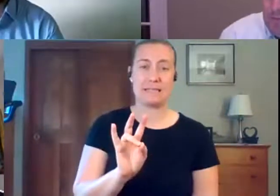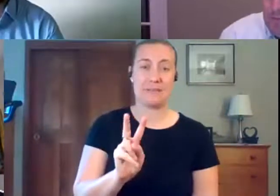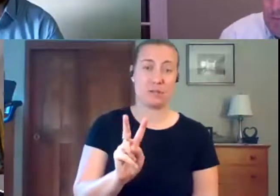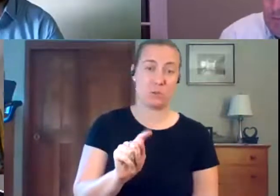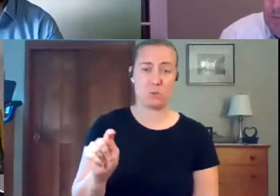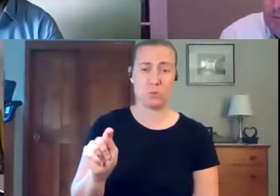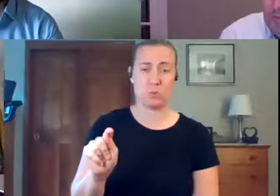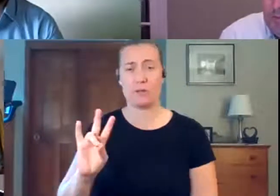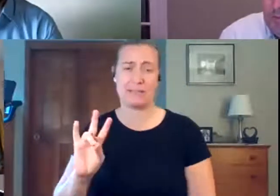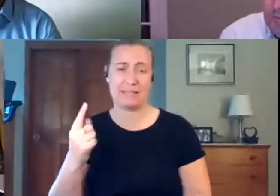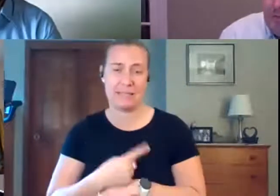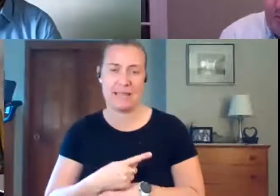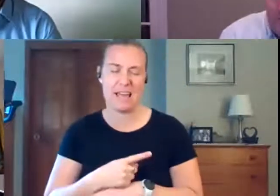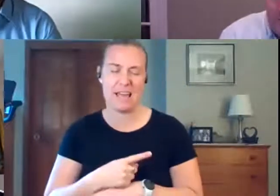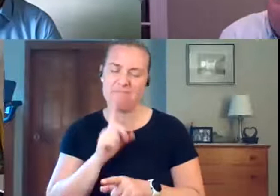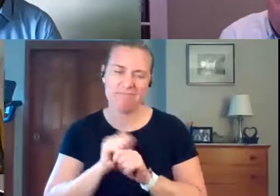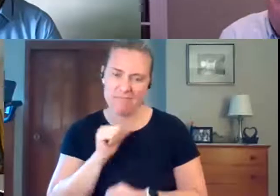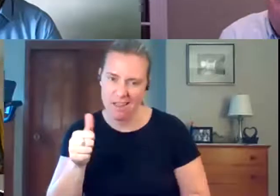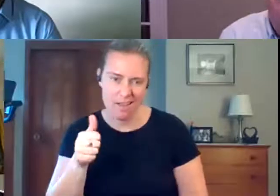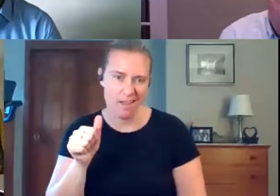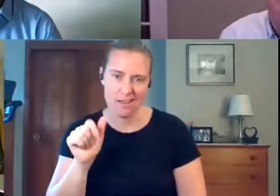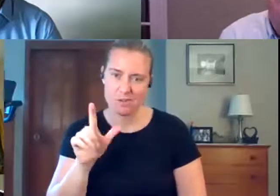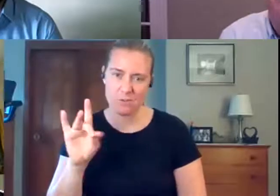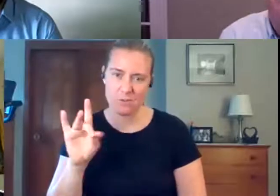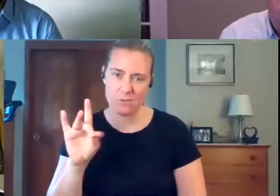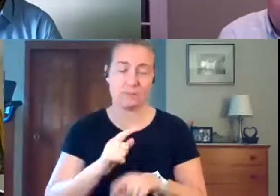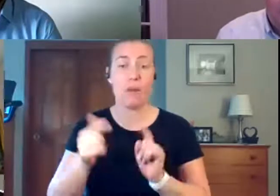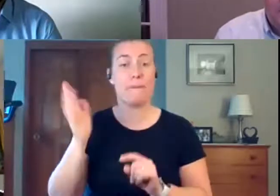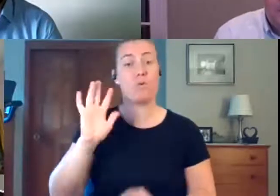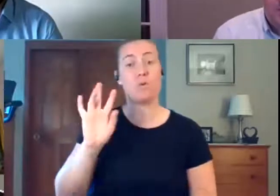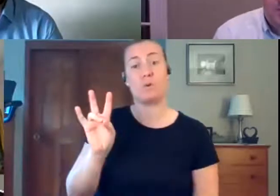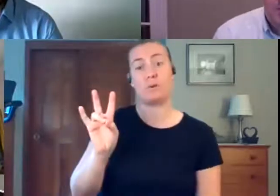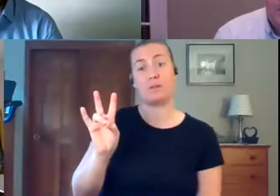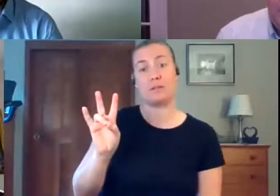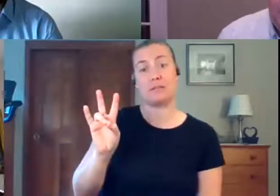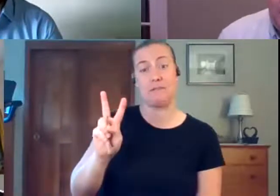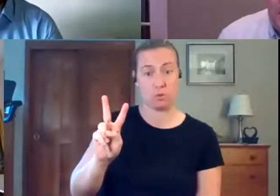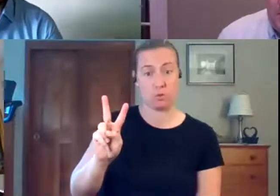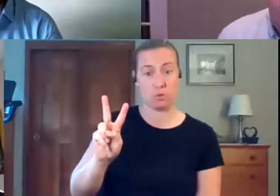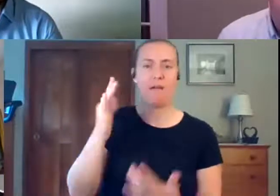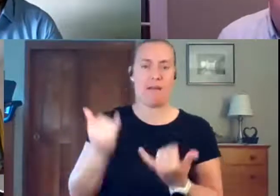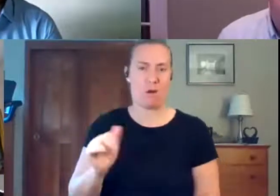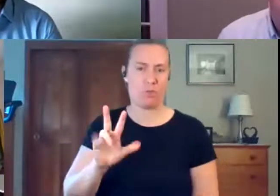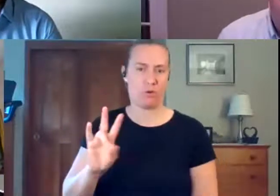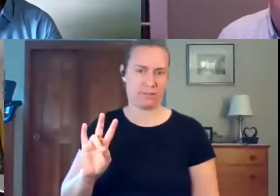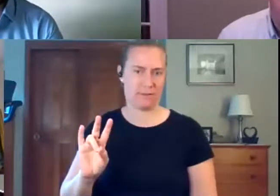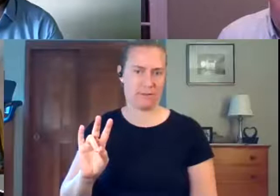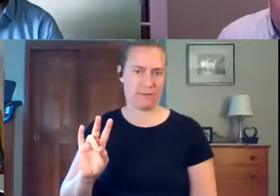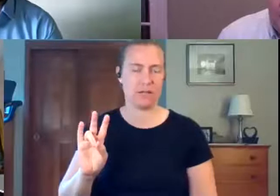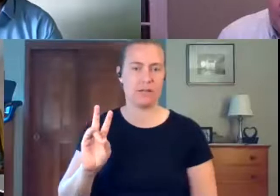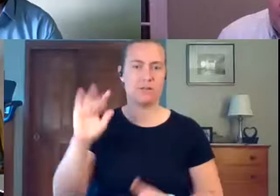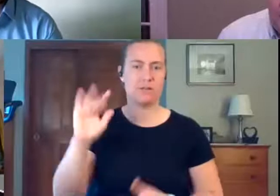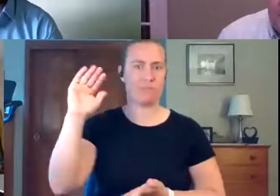the 28-day mark, but we cut it in half, right? So the time to, so I'll tell you that it wasn't always possible to get it